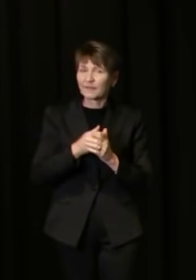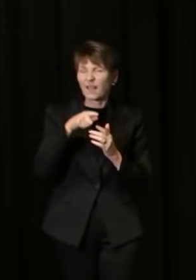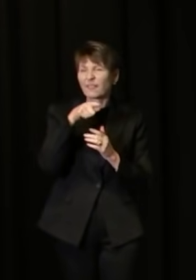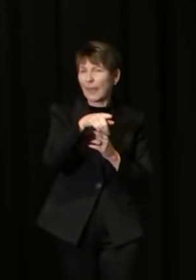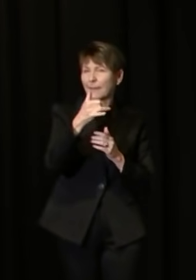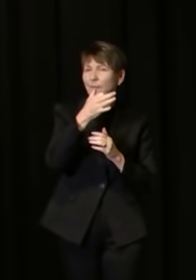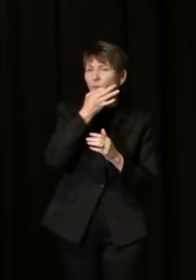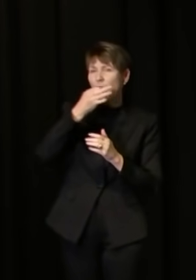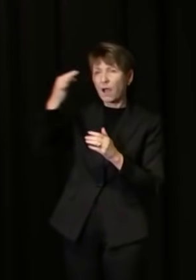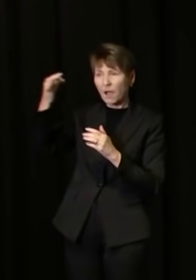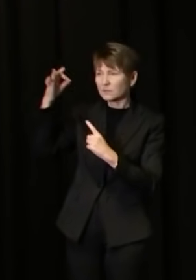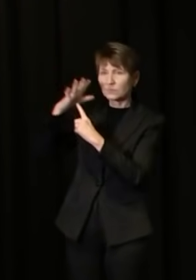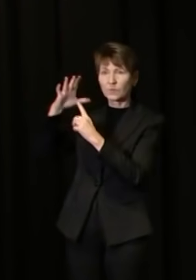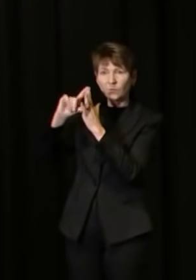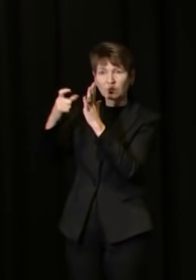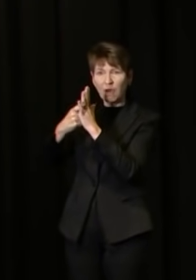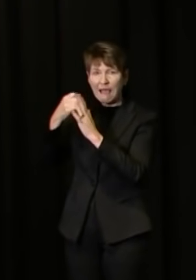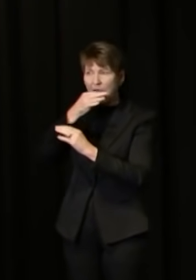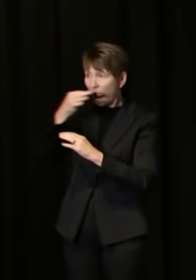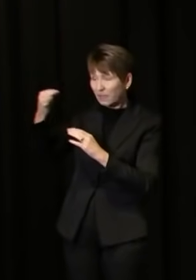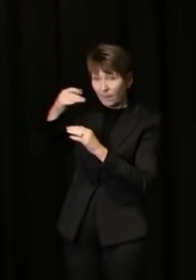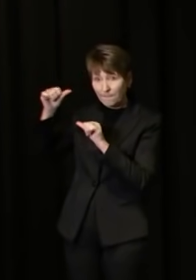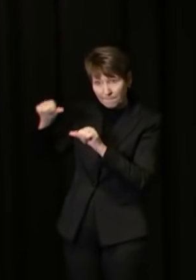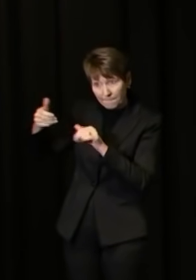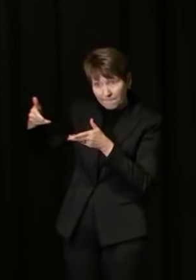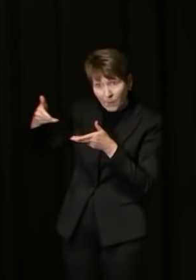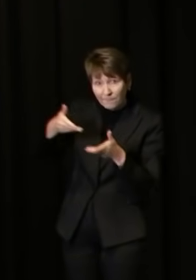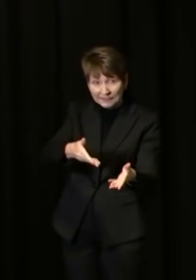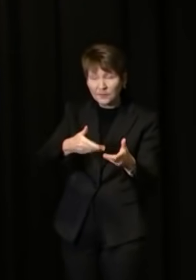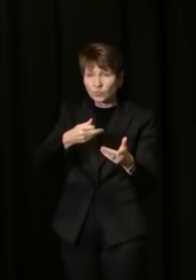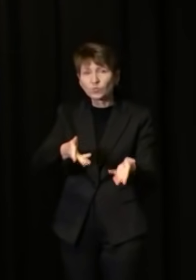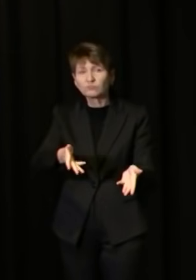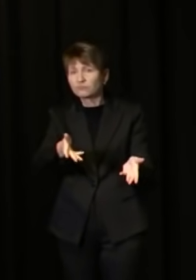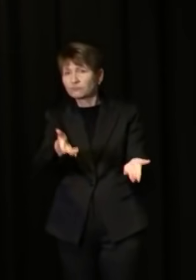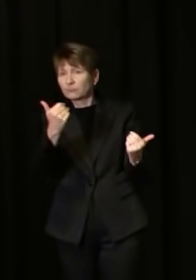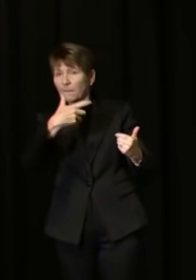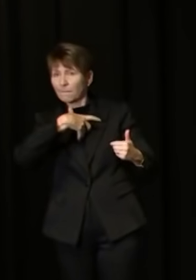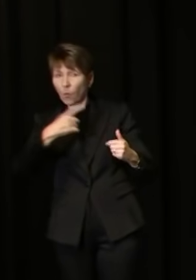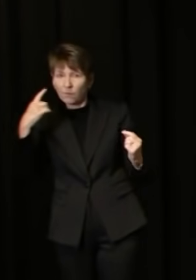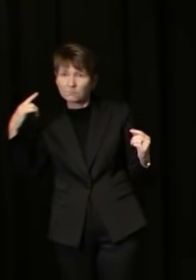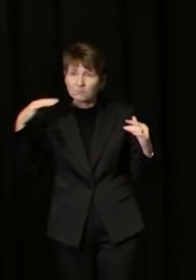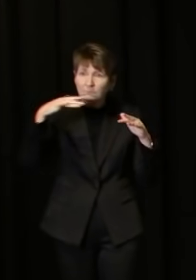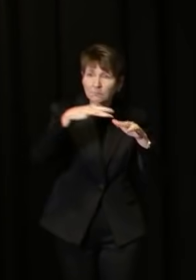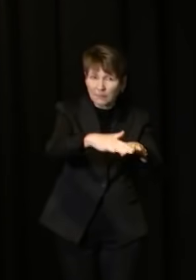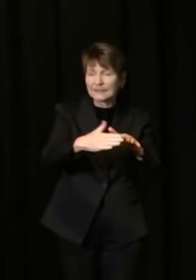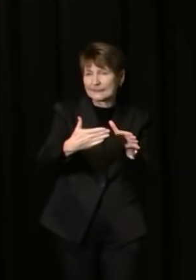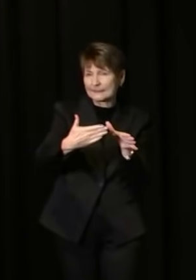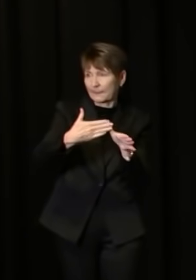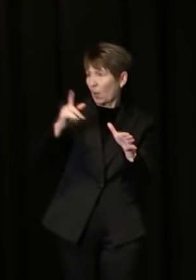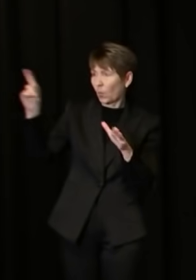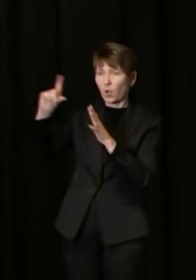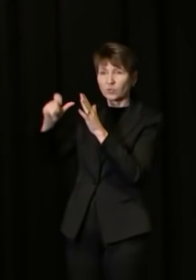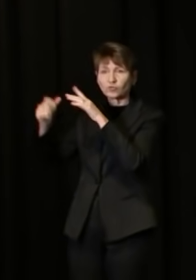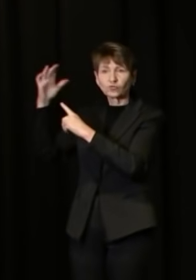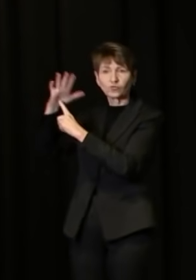larger crowds, for significant events, and for venues under the public events framework that so many